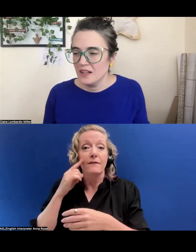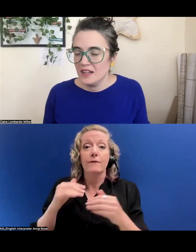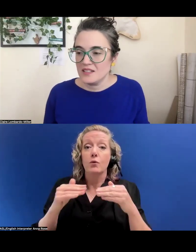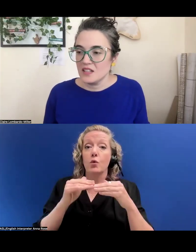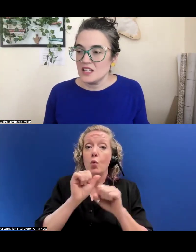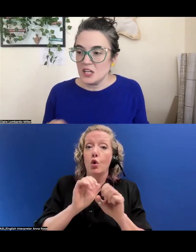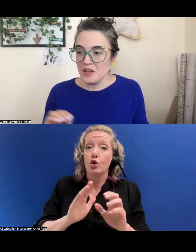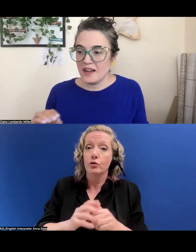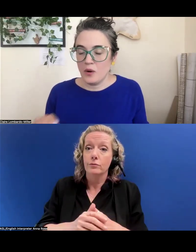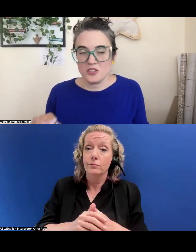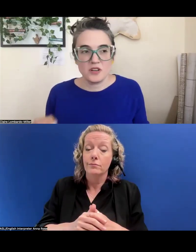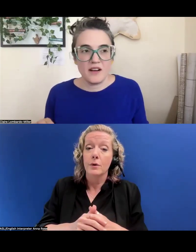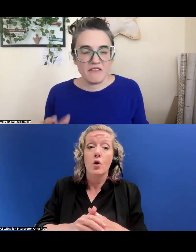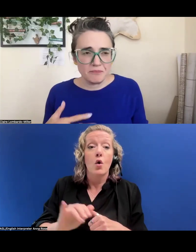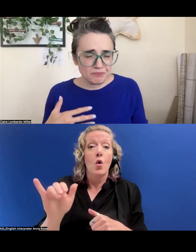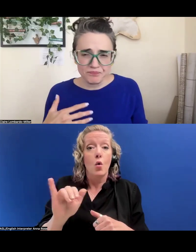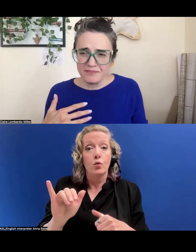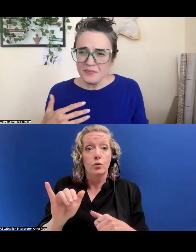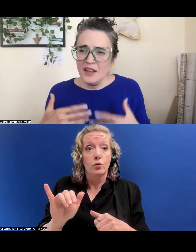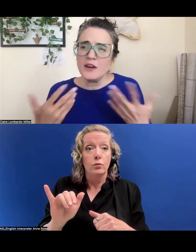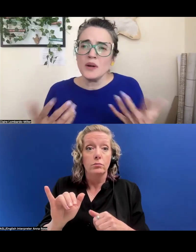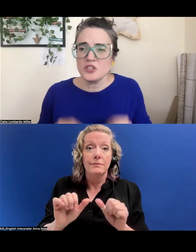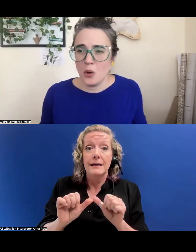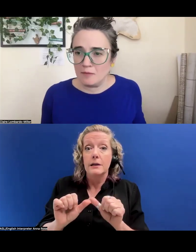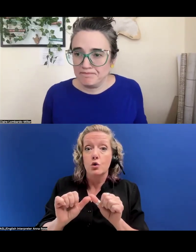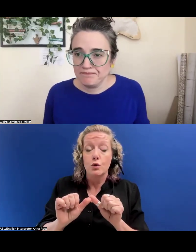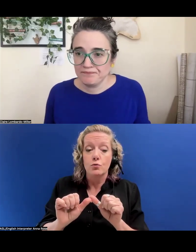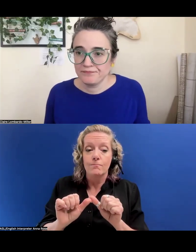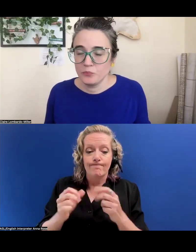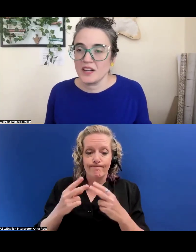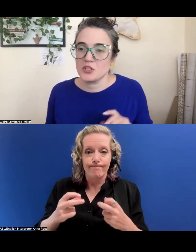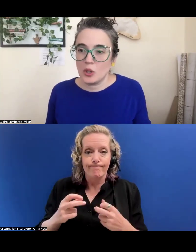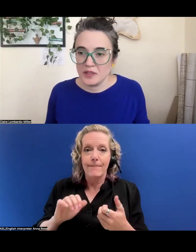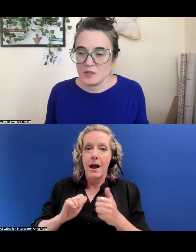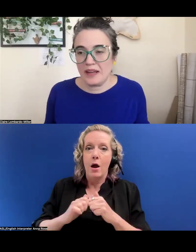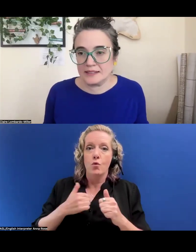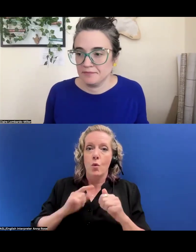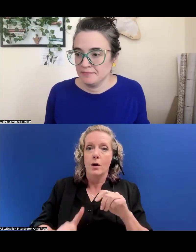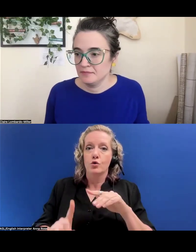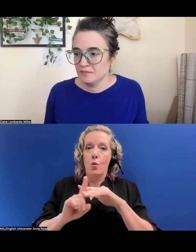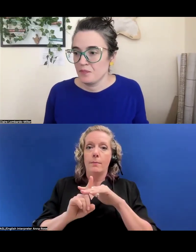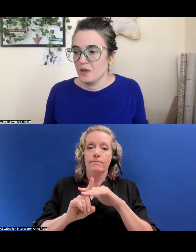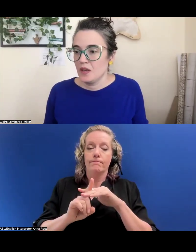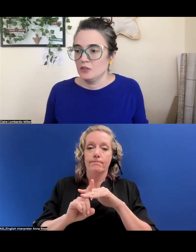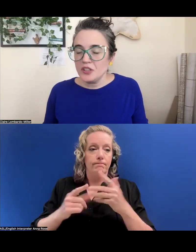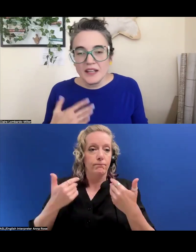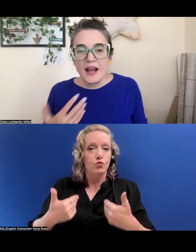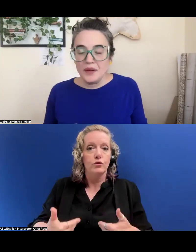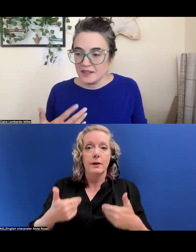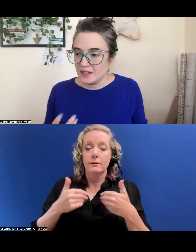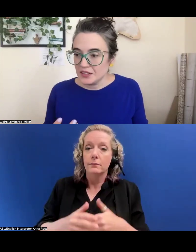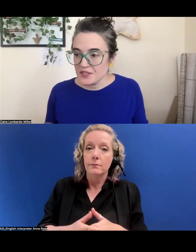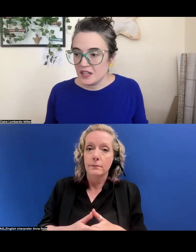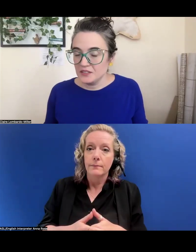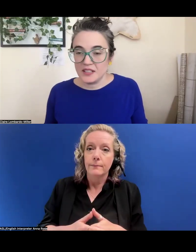part is continuing that question of how do I show up when I show up in a space? Looking at how